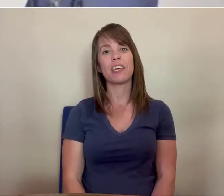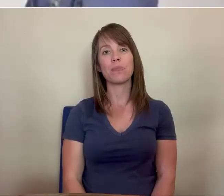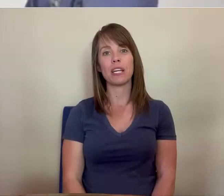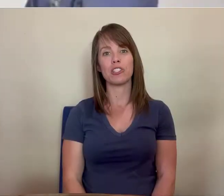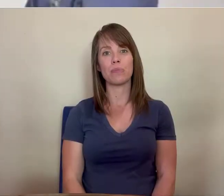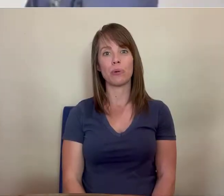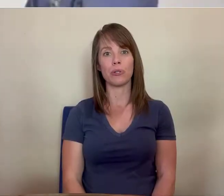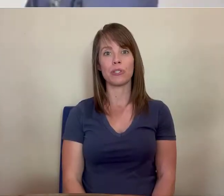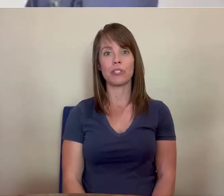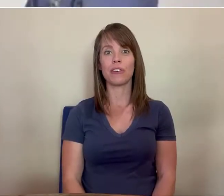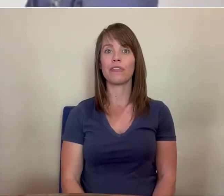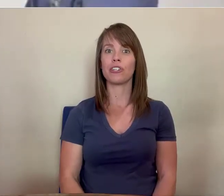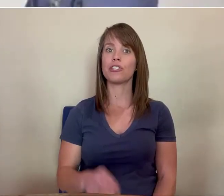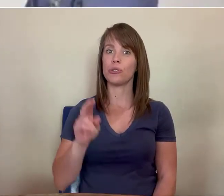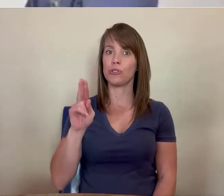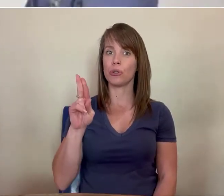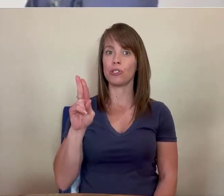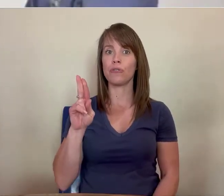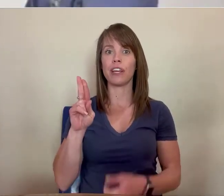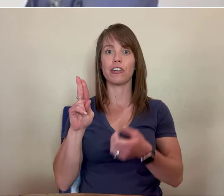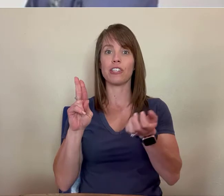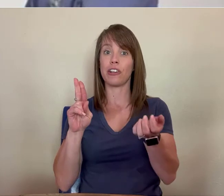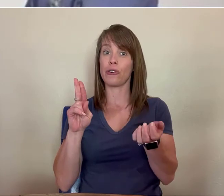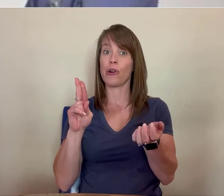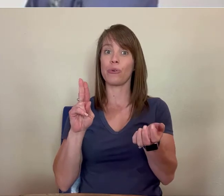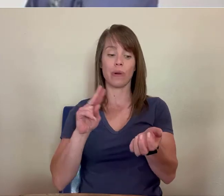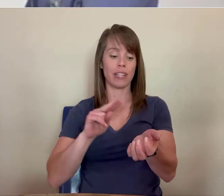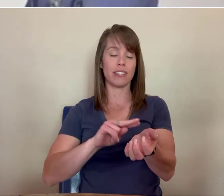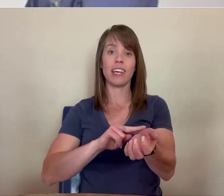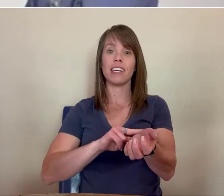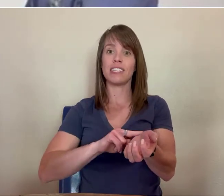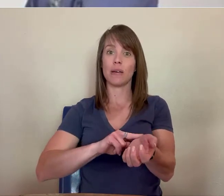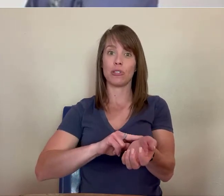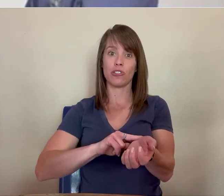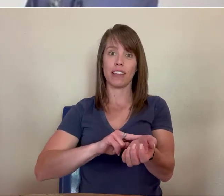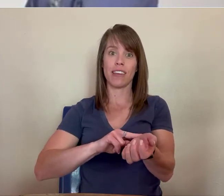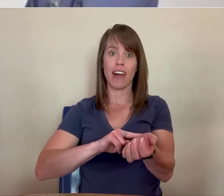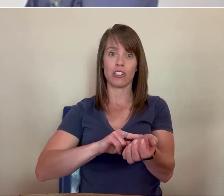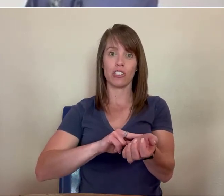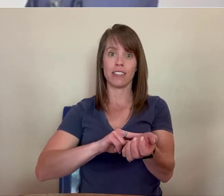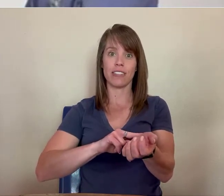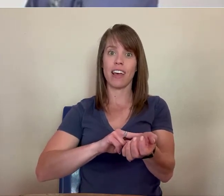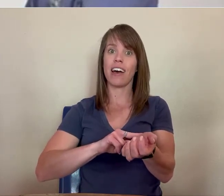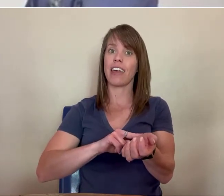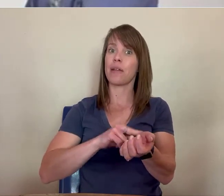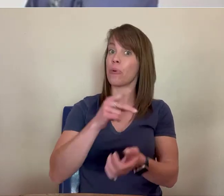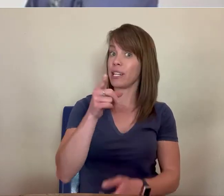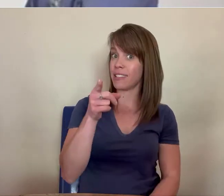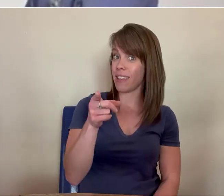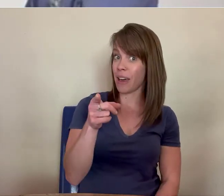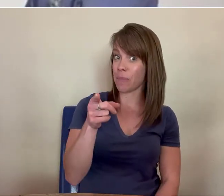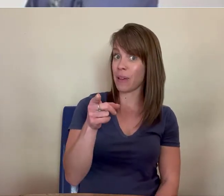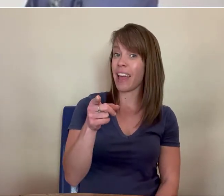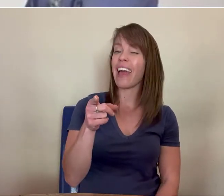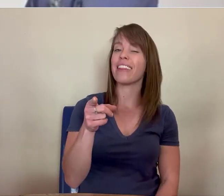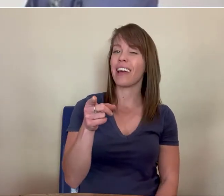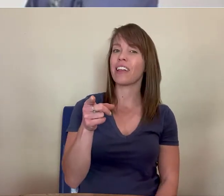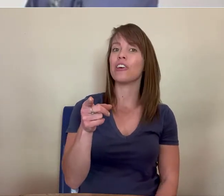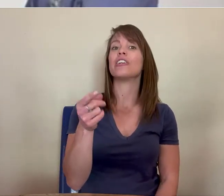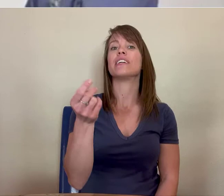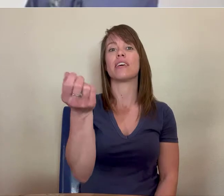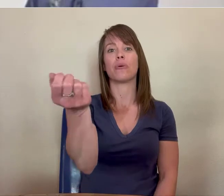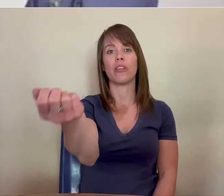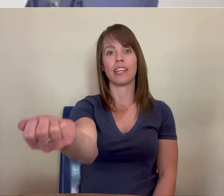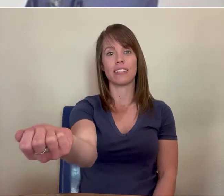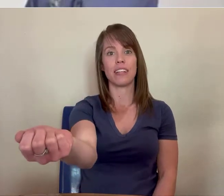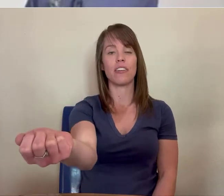When taking your patient's pulse, first use your 2 fingers and your own wrist to demonstrate the actions. Again, point to them, and